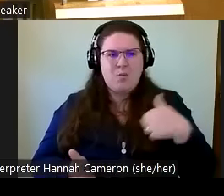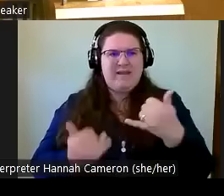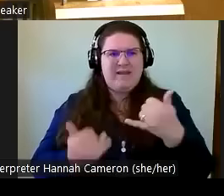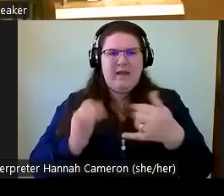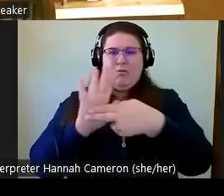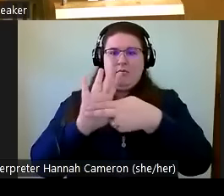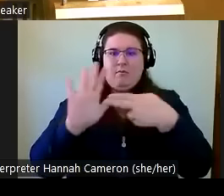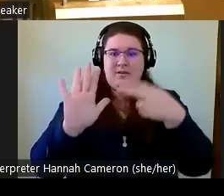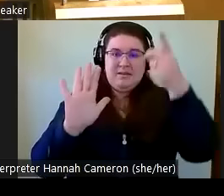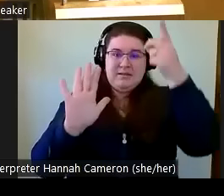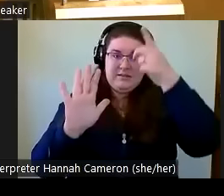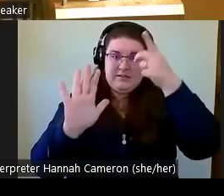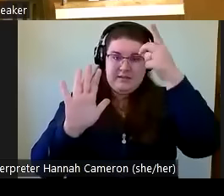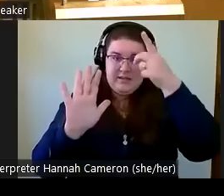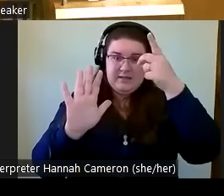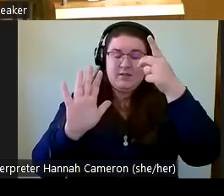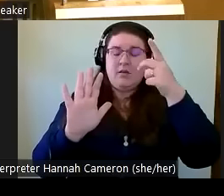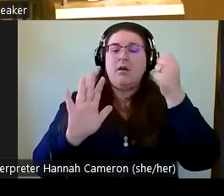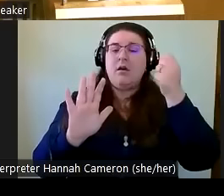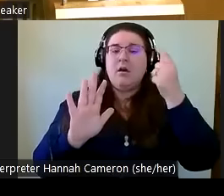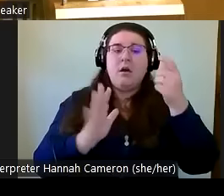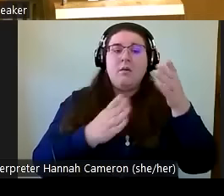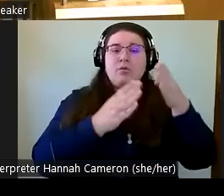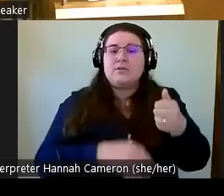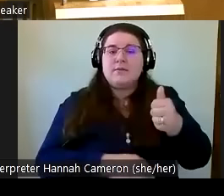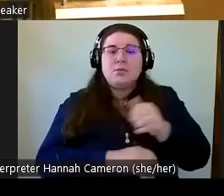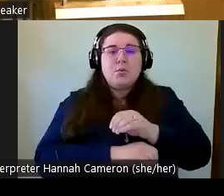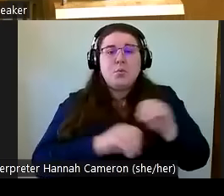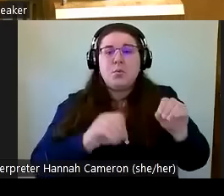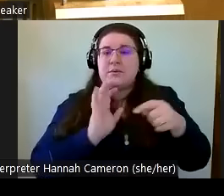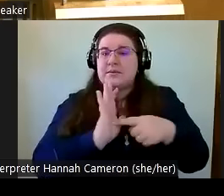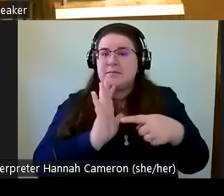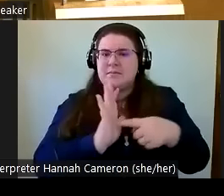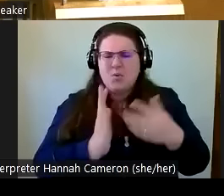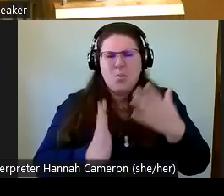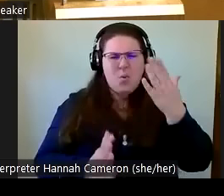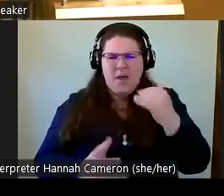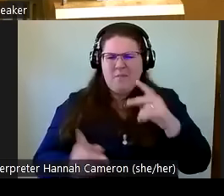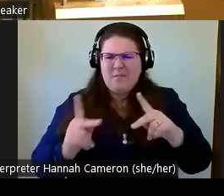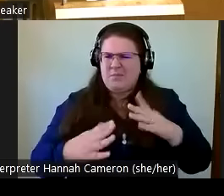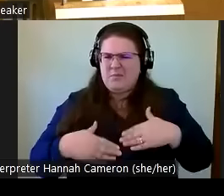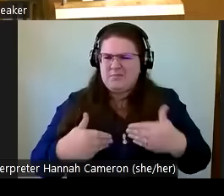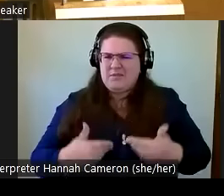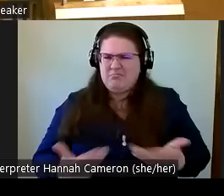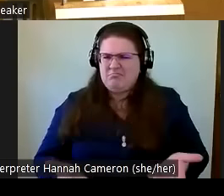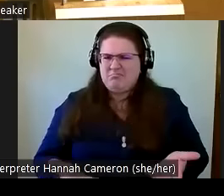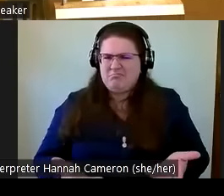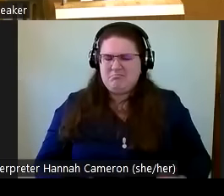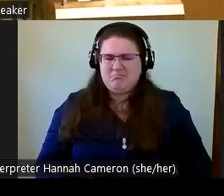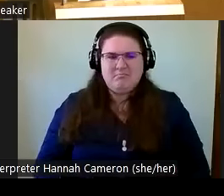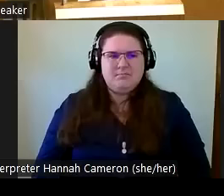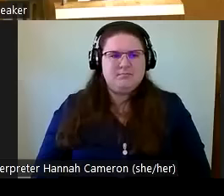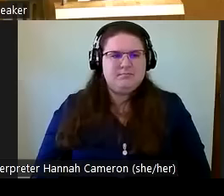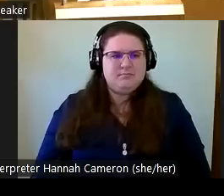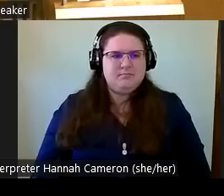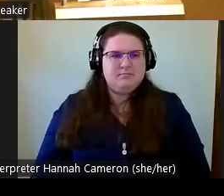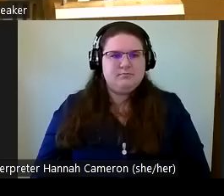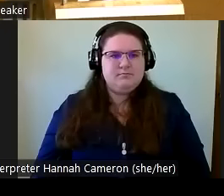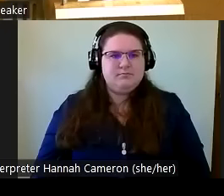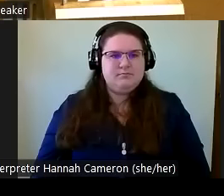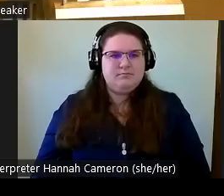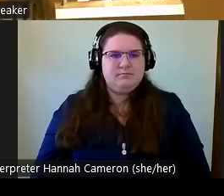who doesn't have symptoms? What is it about this that had people so riled up? And this may not